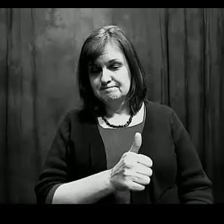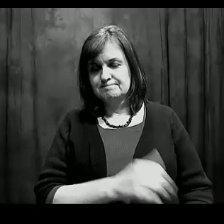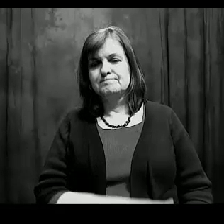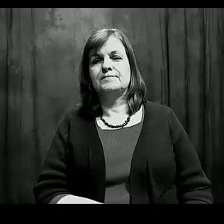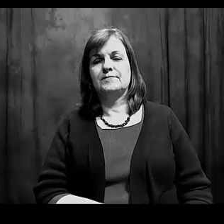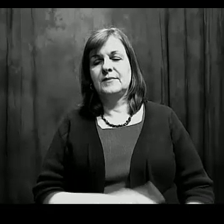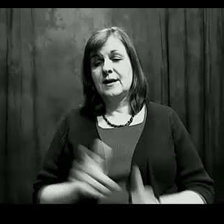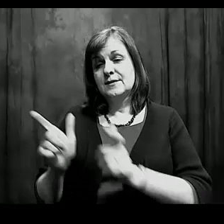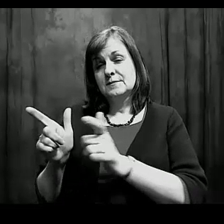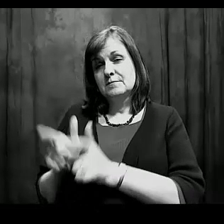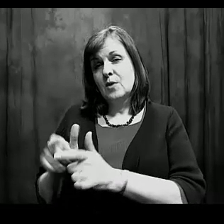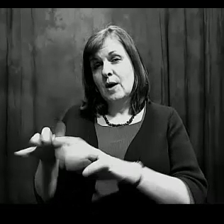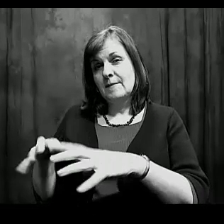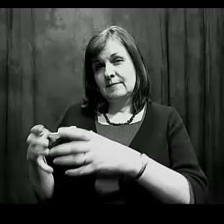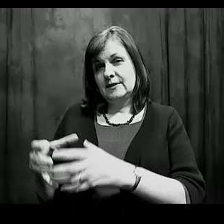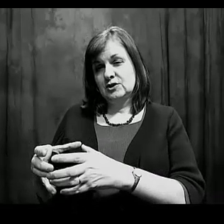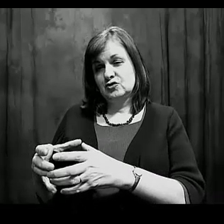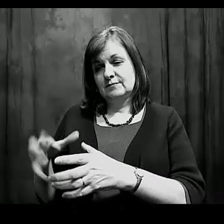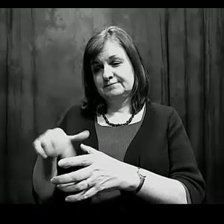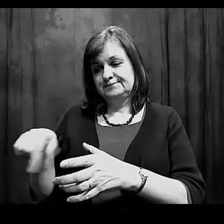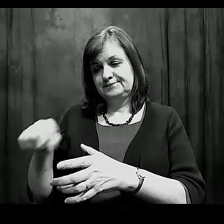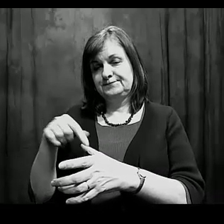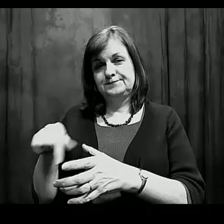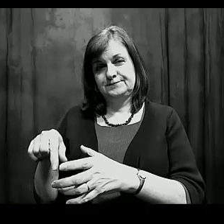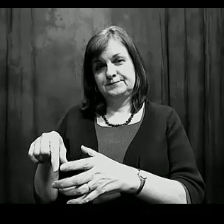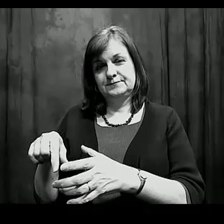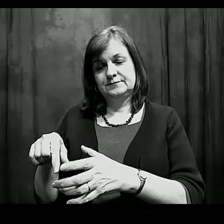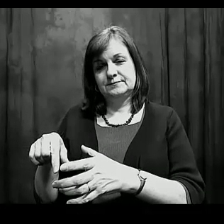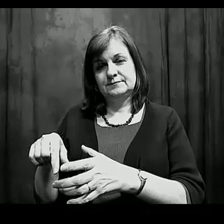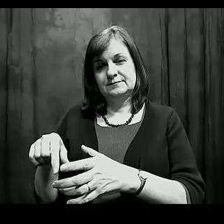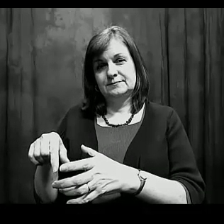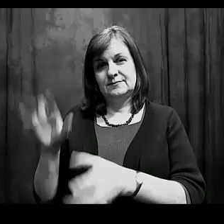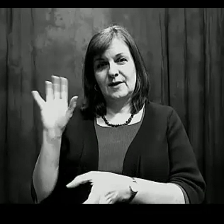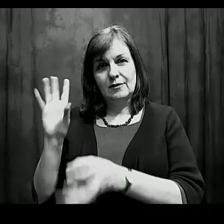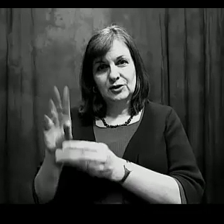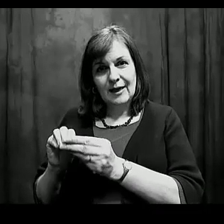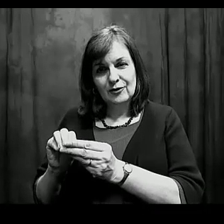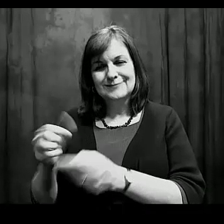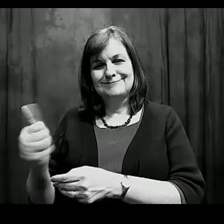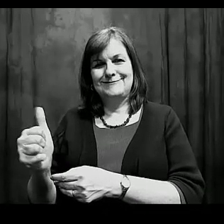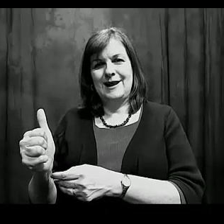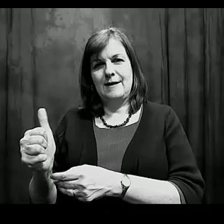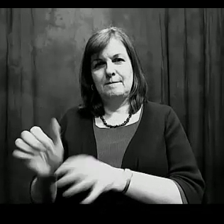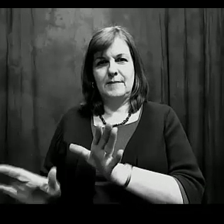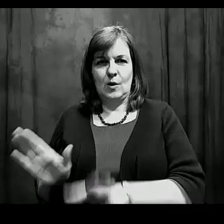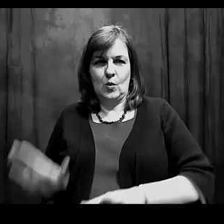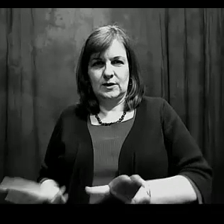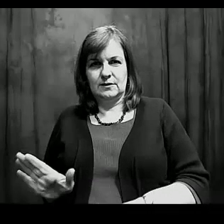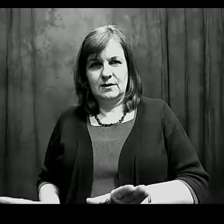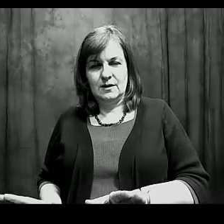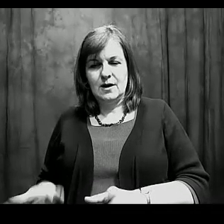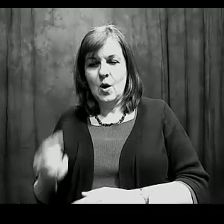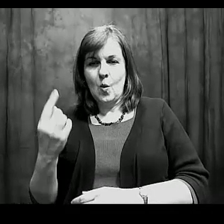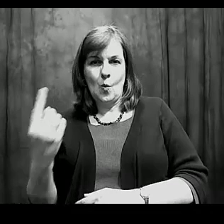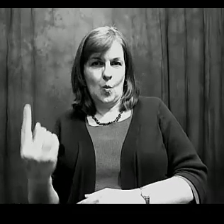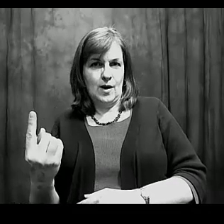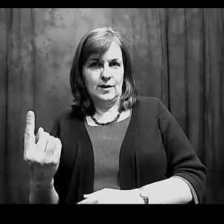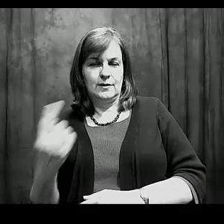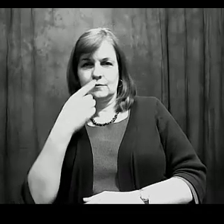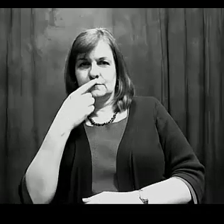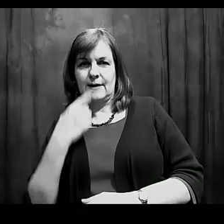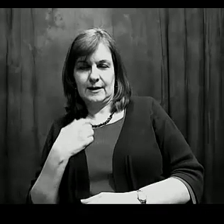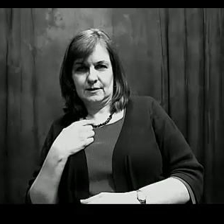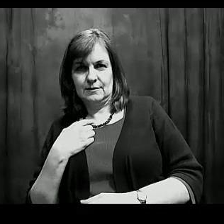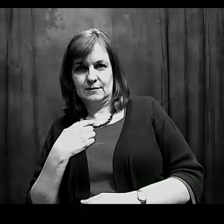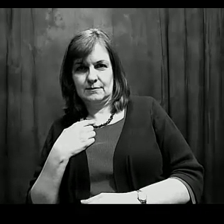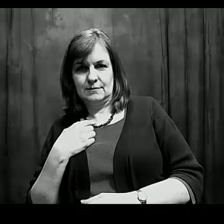Got it? Okay. In my small population, 10 individuals total, one of